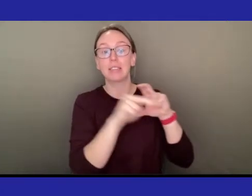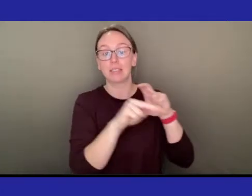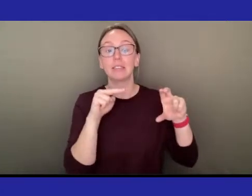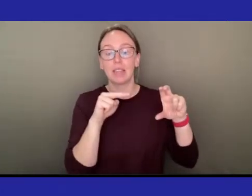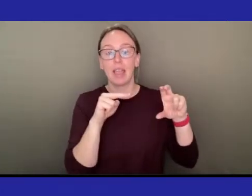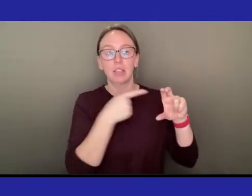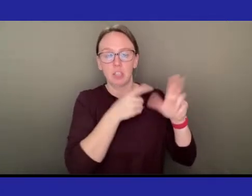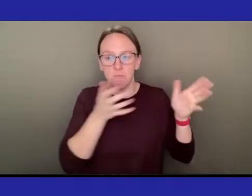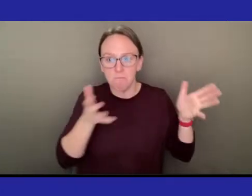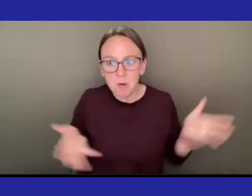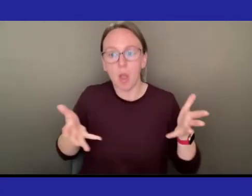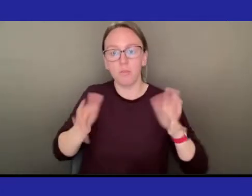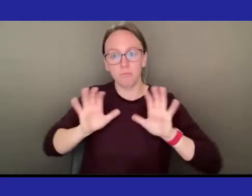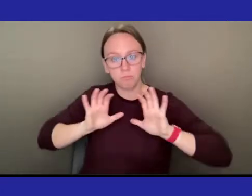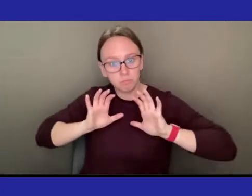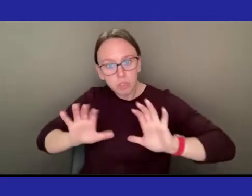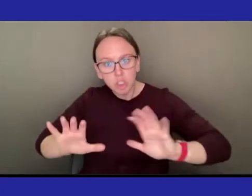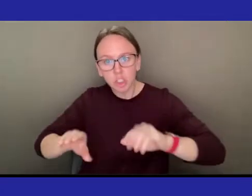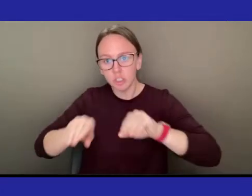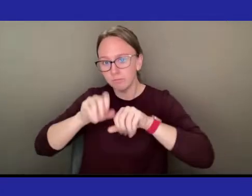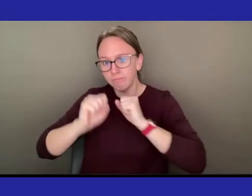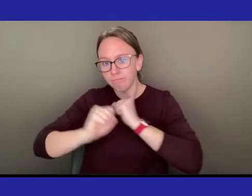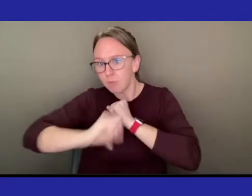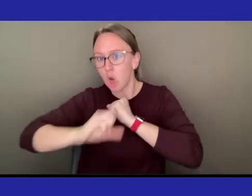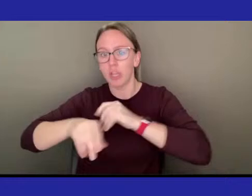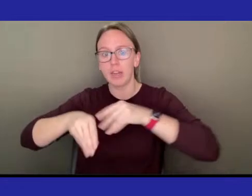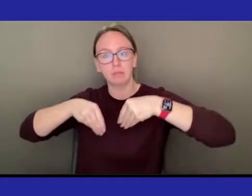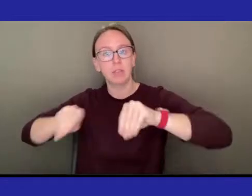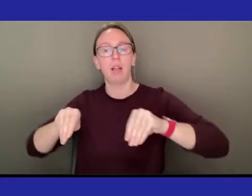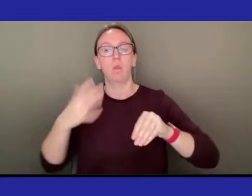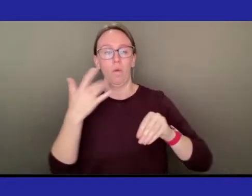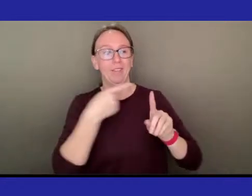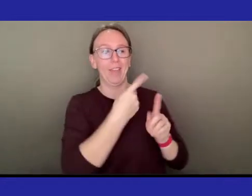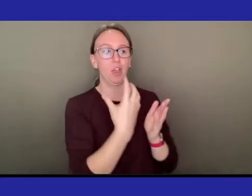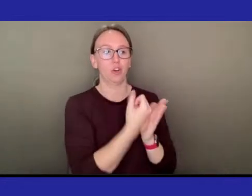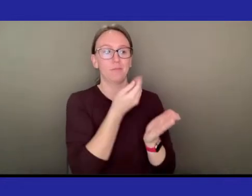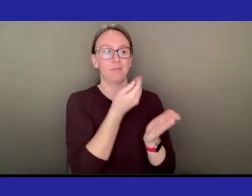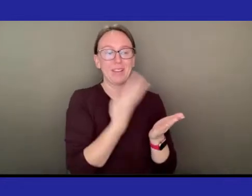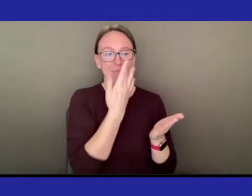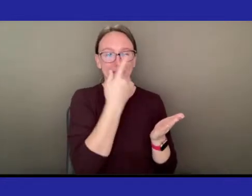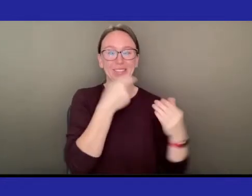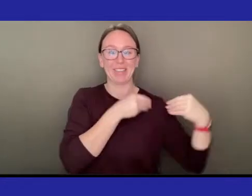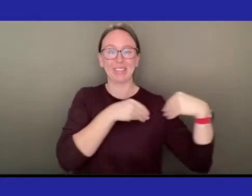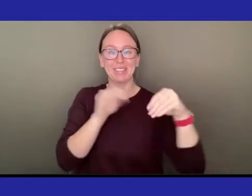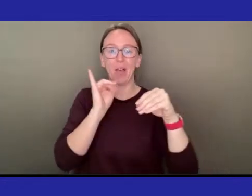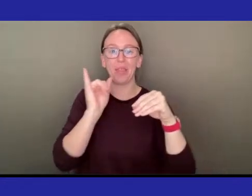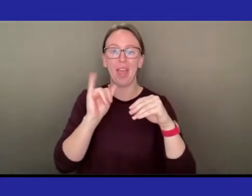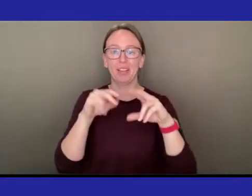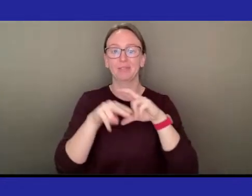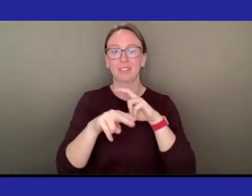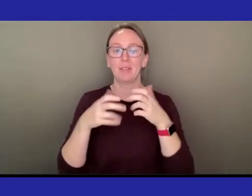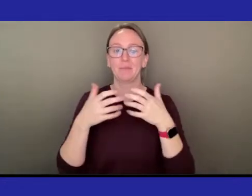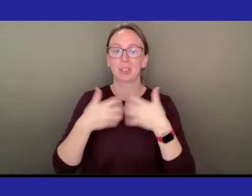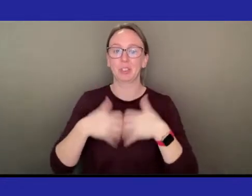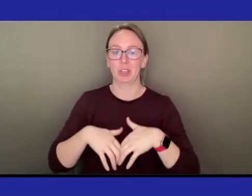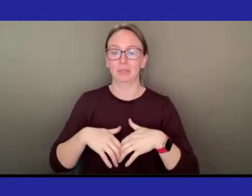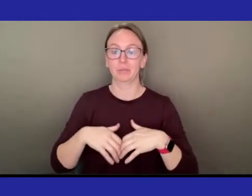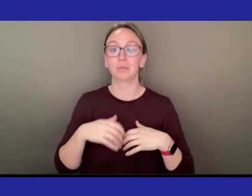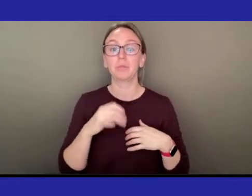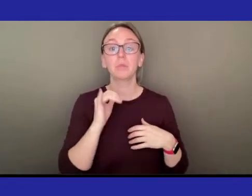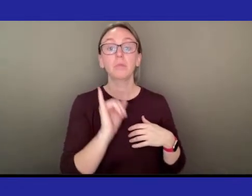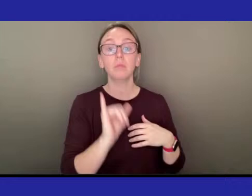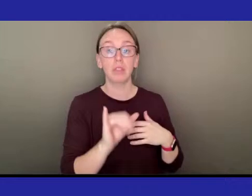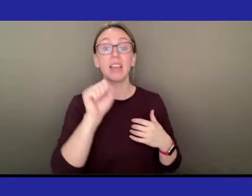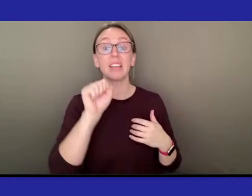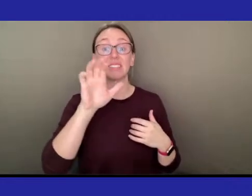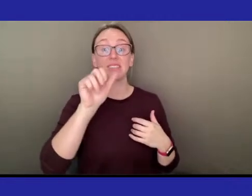really pushing this hard because, they make money selling the scans. The scans are difficult to read,